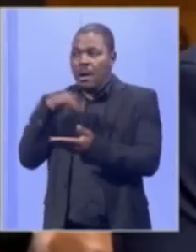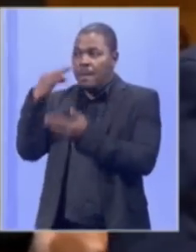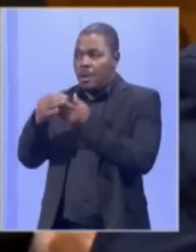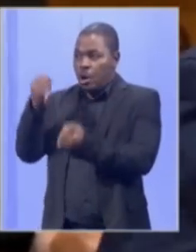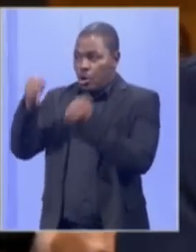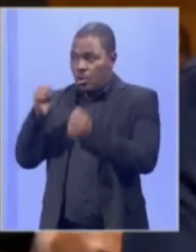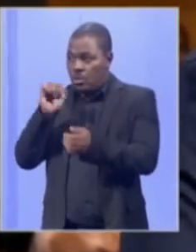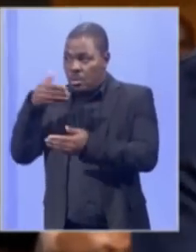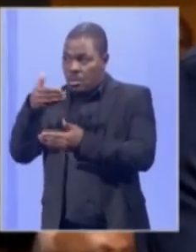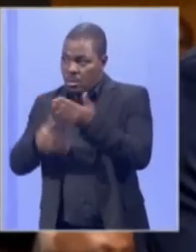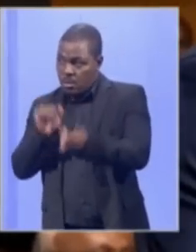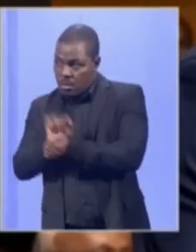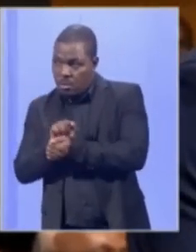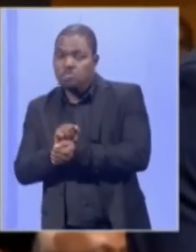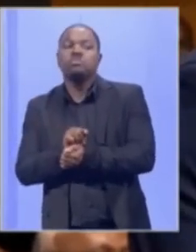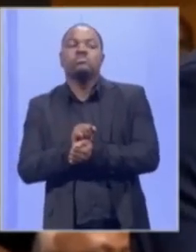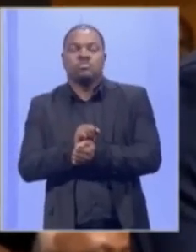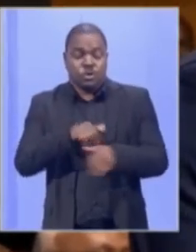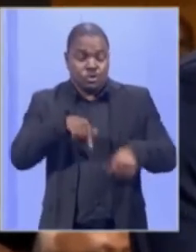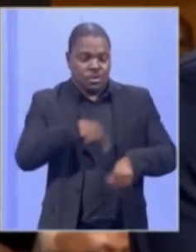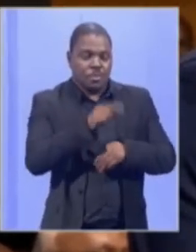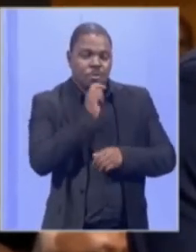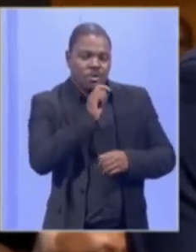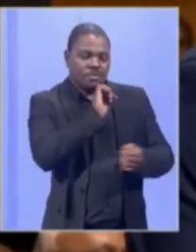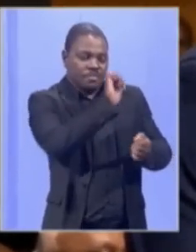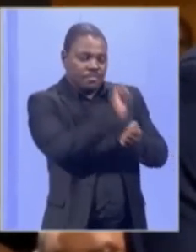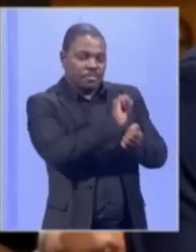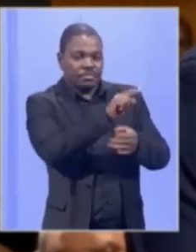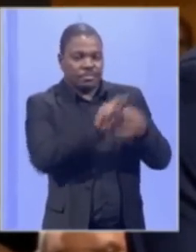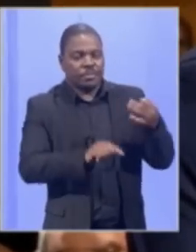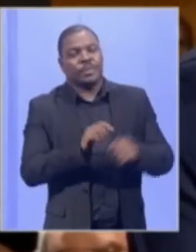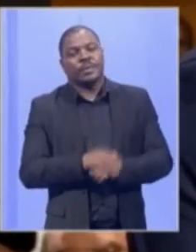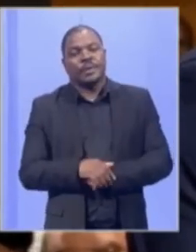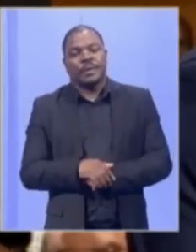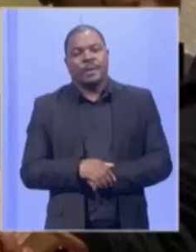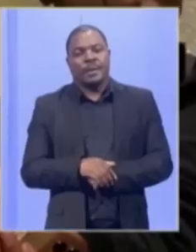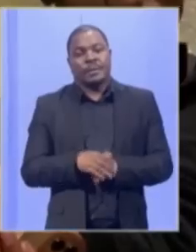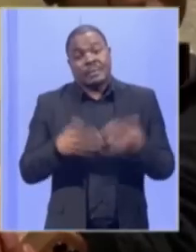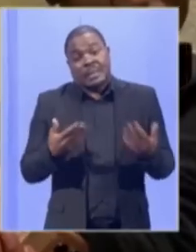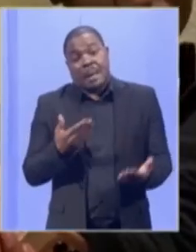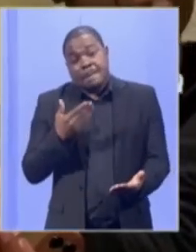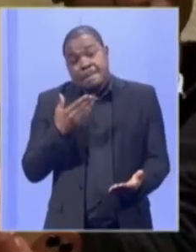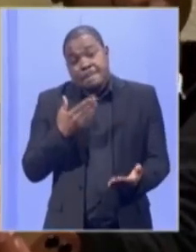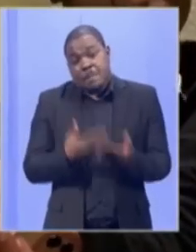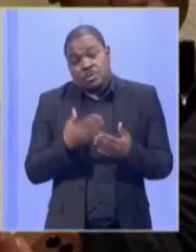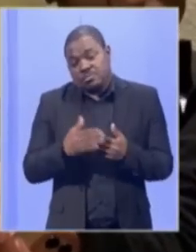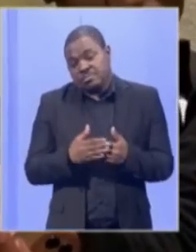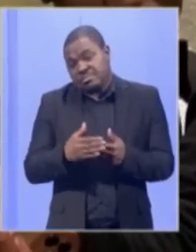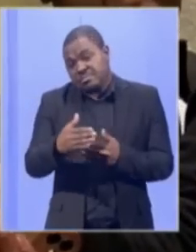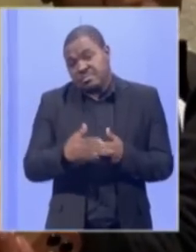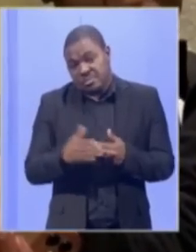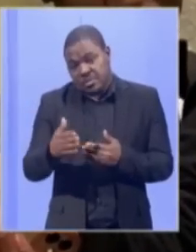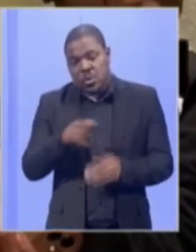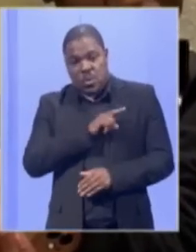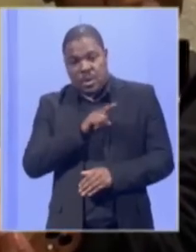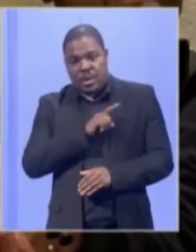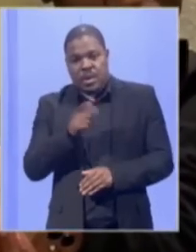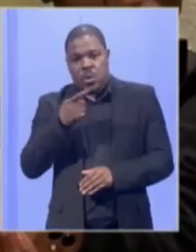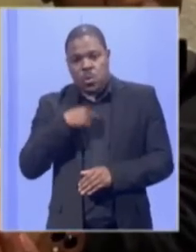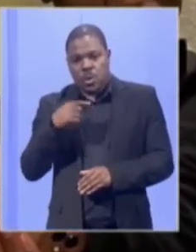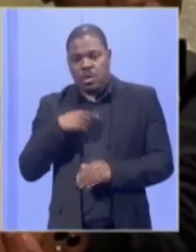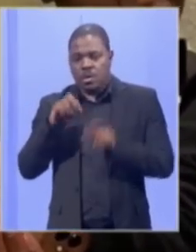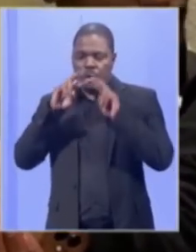were executed this morning. We are not ruling out that possibility, as we are letting the